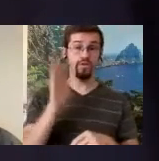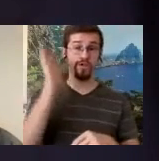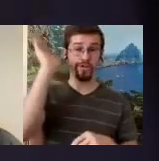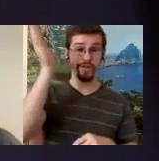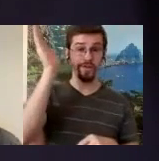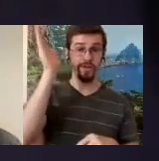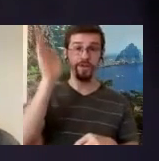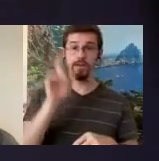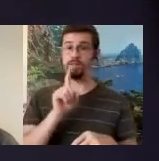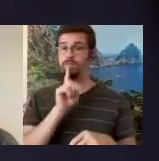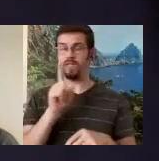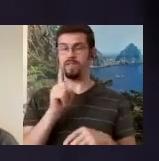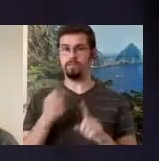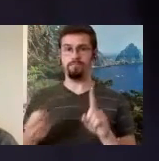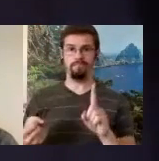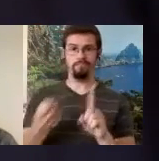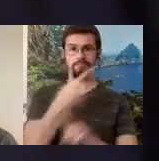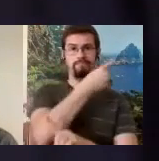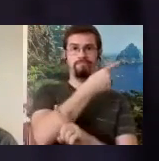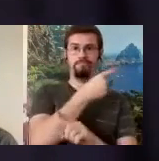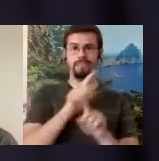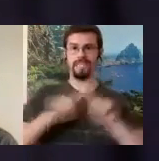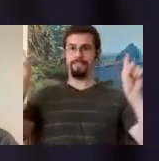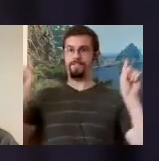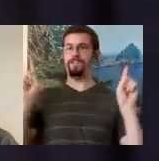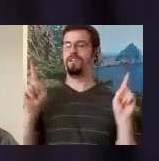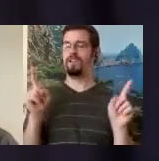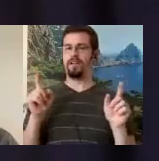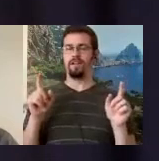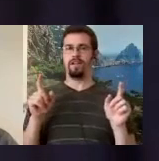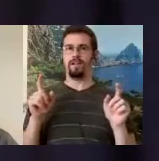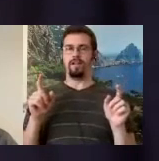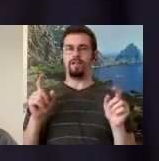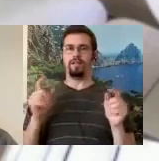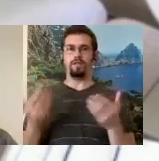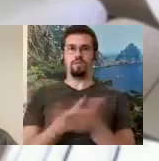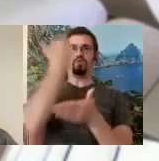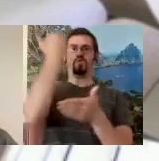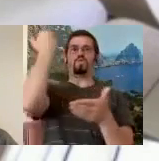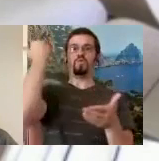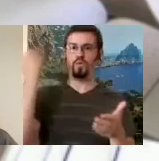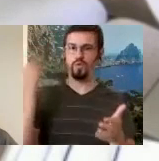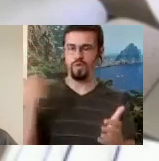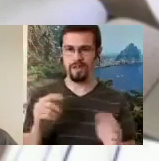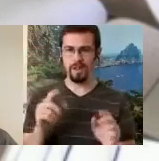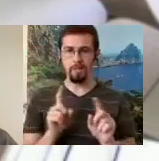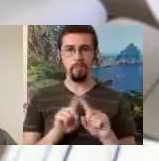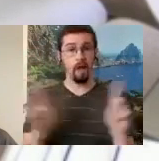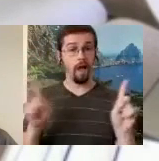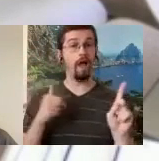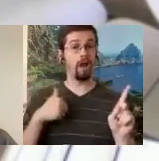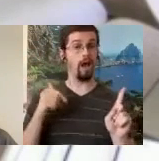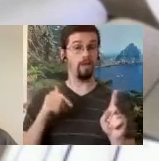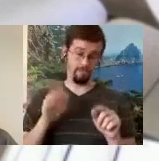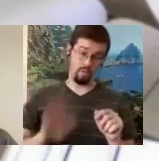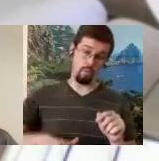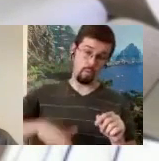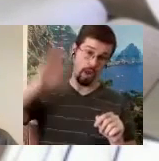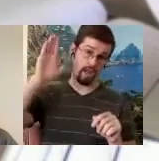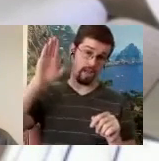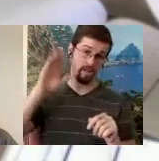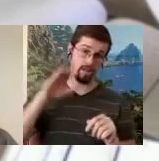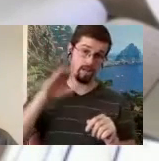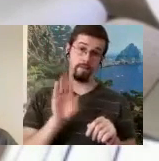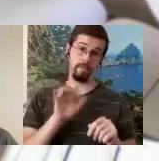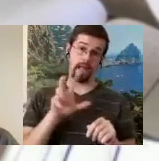completely, absolutely different. But I was raised in the professional ballet world, you know, and I really love music too, just like so many people